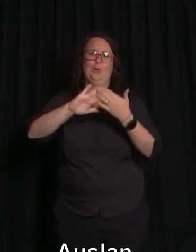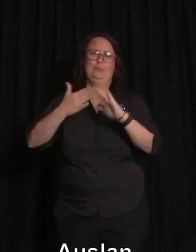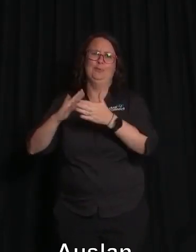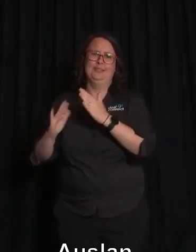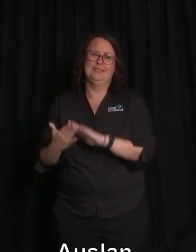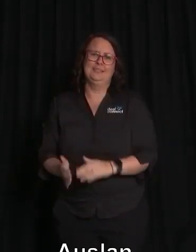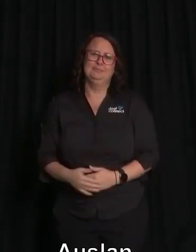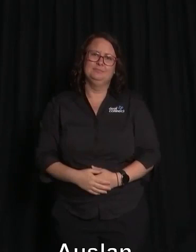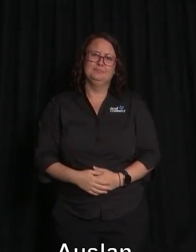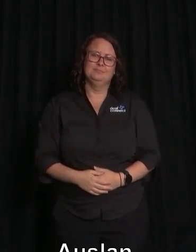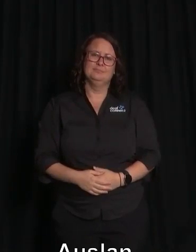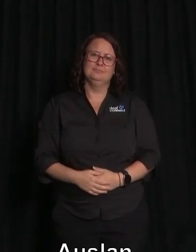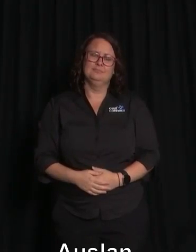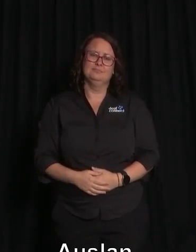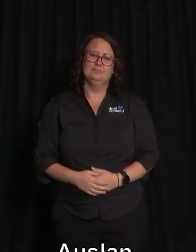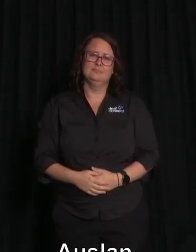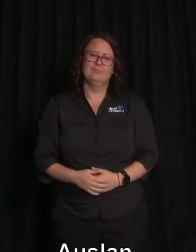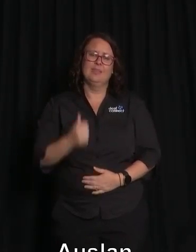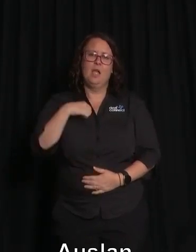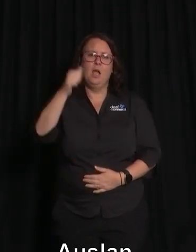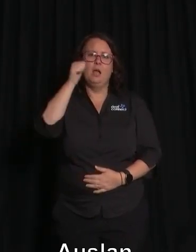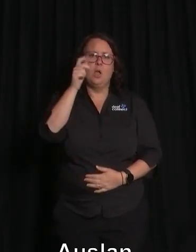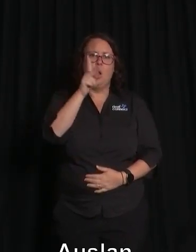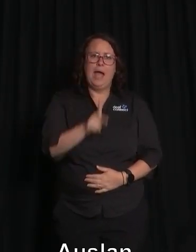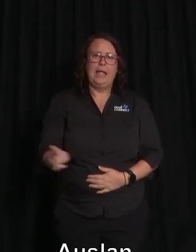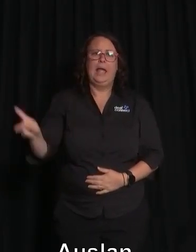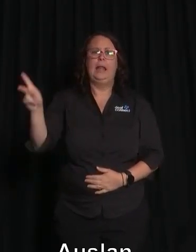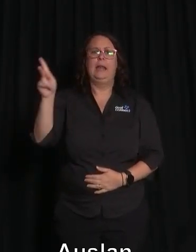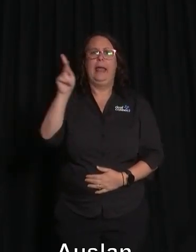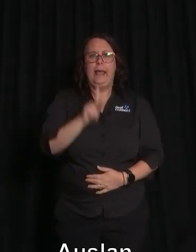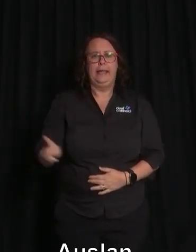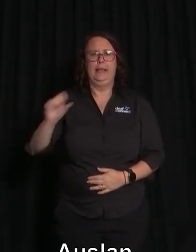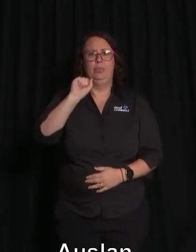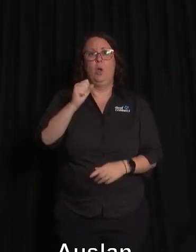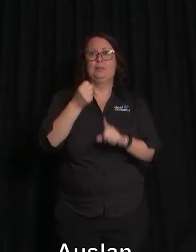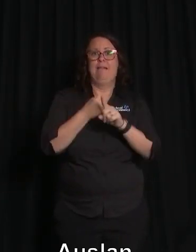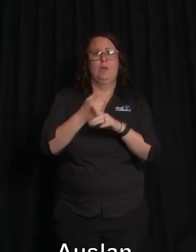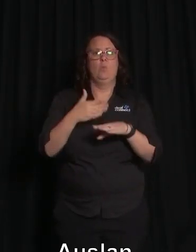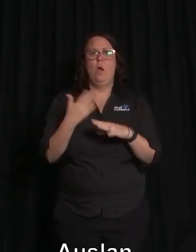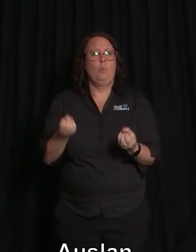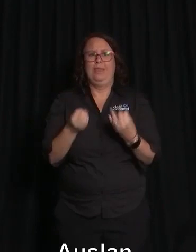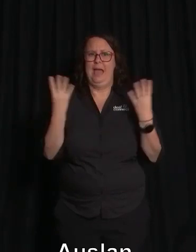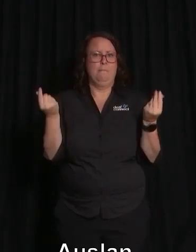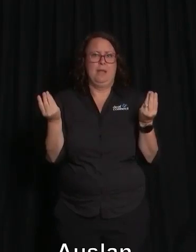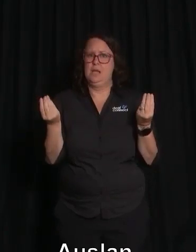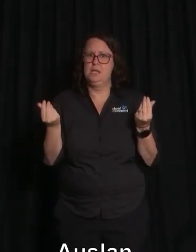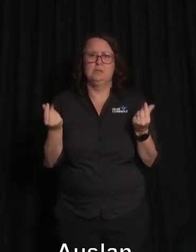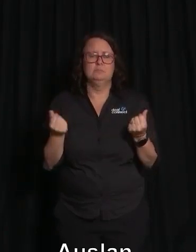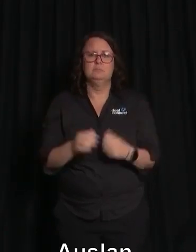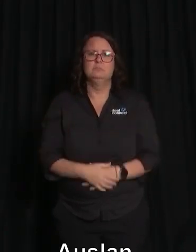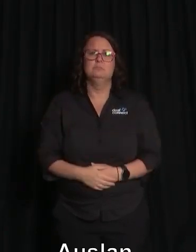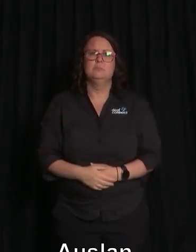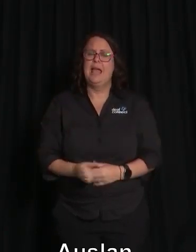day. All too often, I know this is done without funding, and for far too long, it's been done